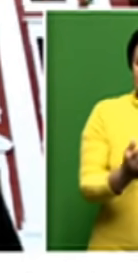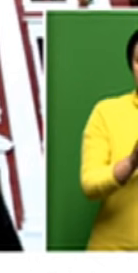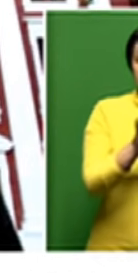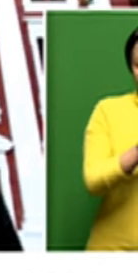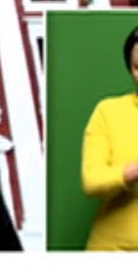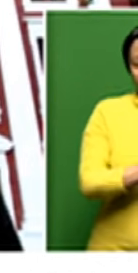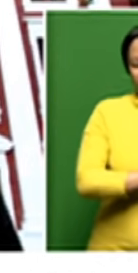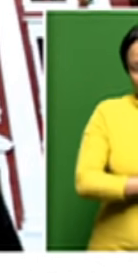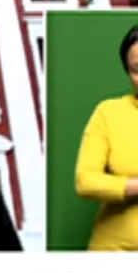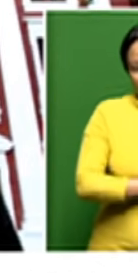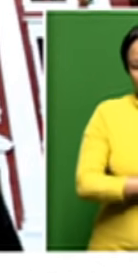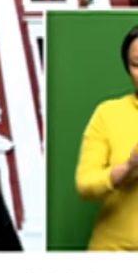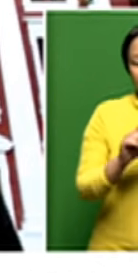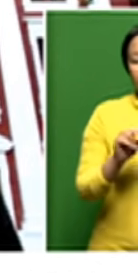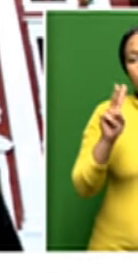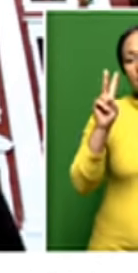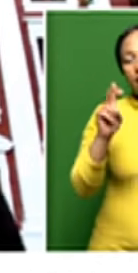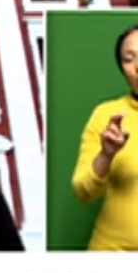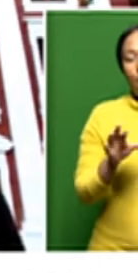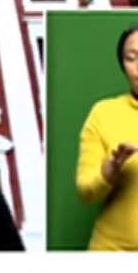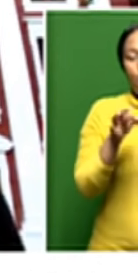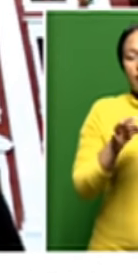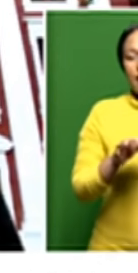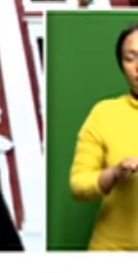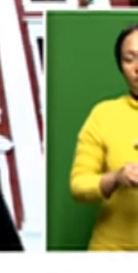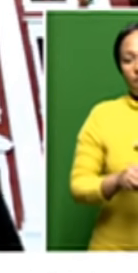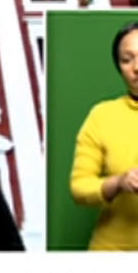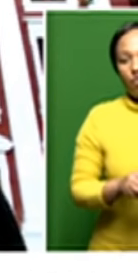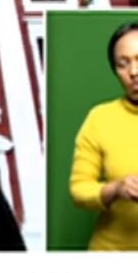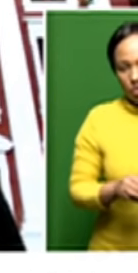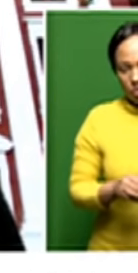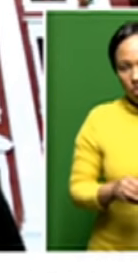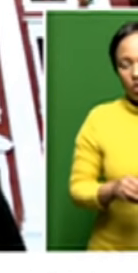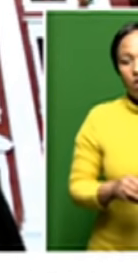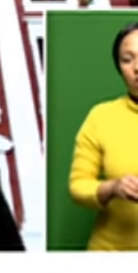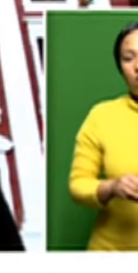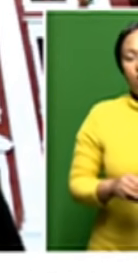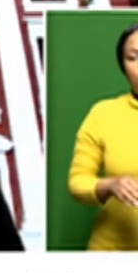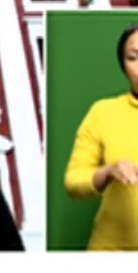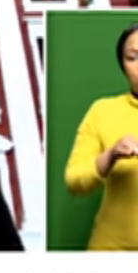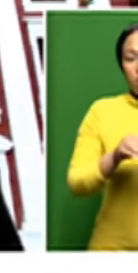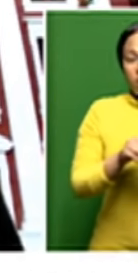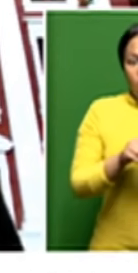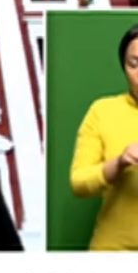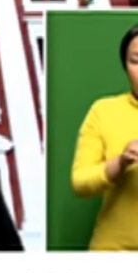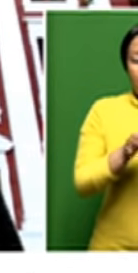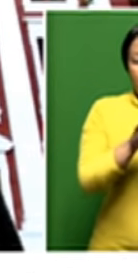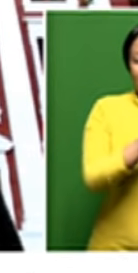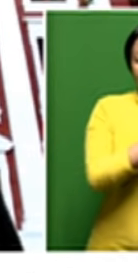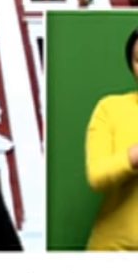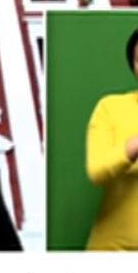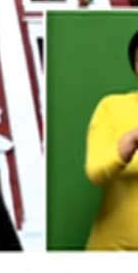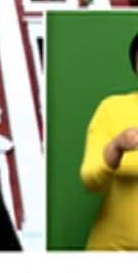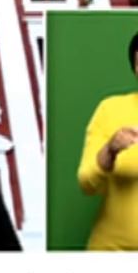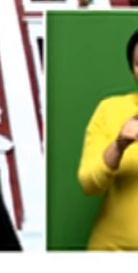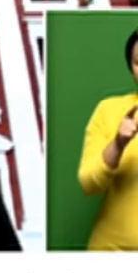improvement. There's also the issue of political will that's important. And for the political will, you need the cooperation of all the different political parties, right